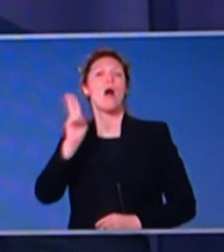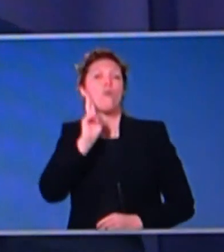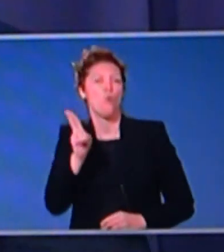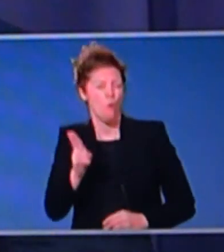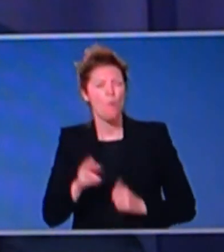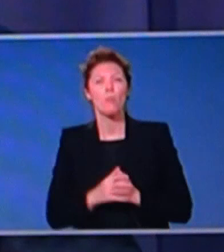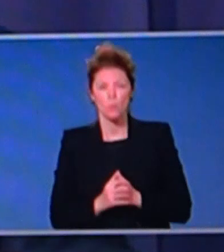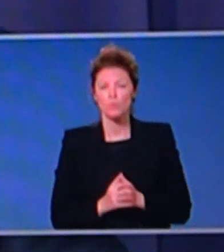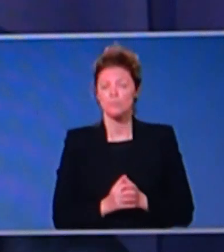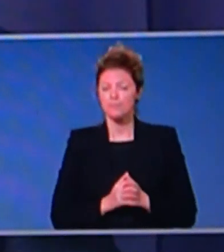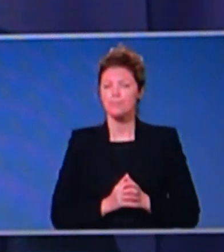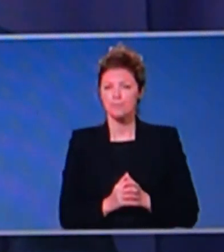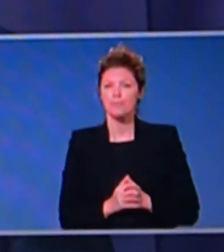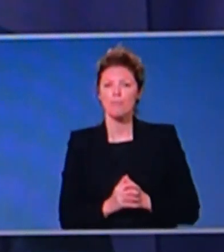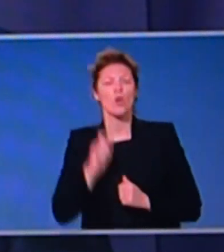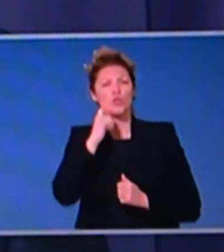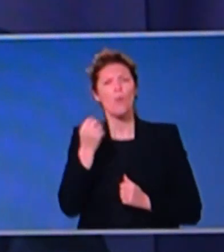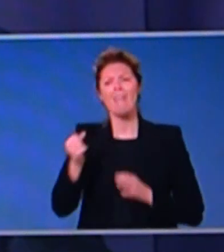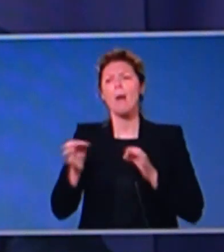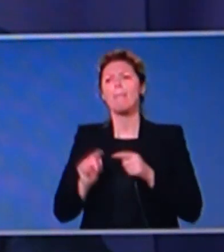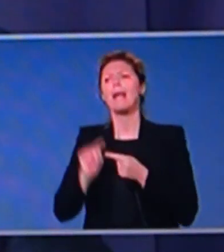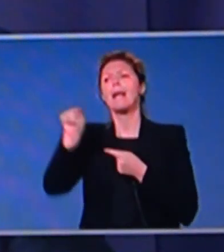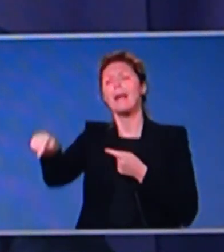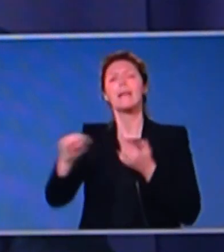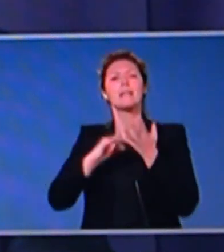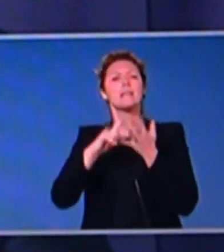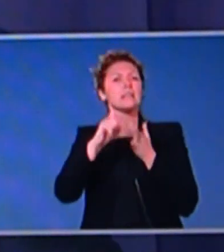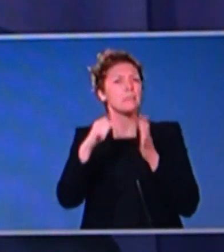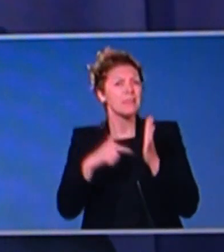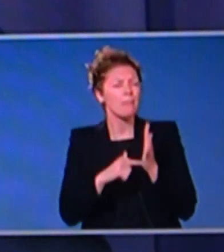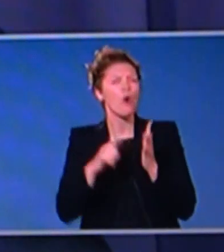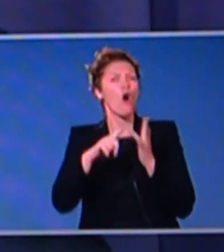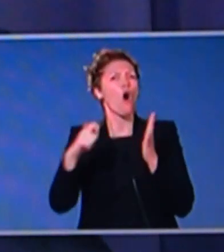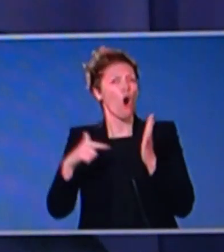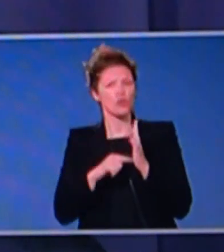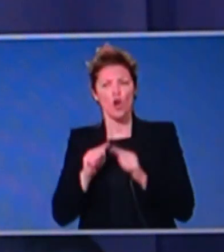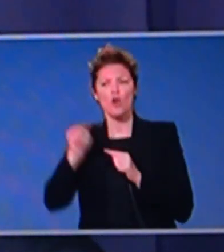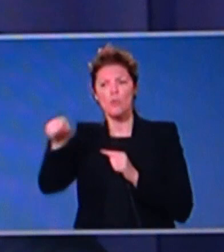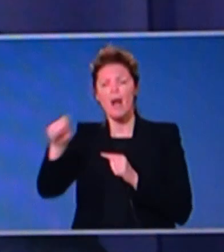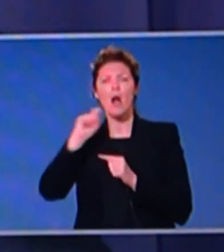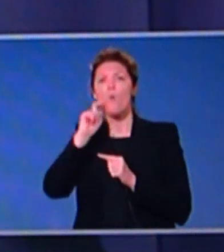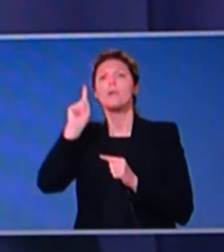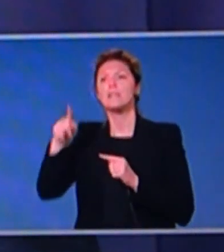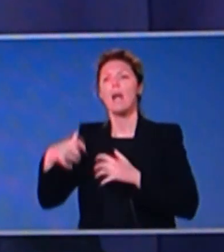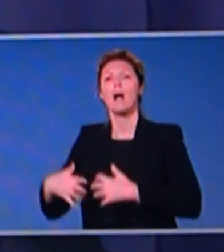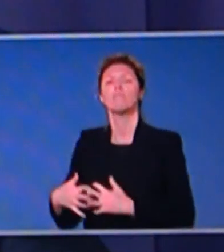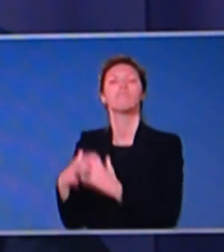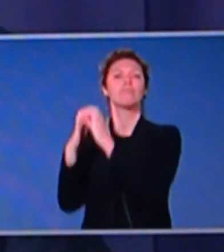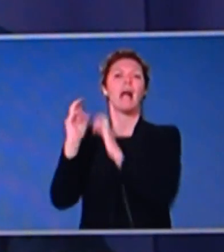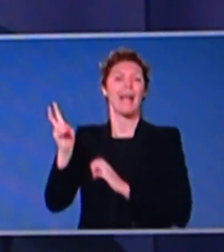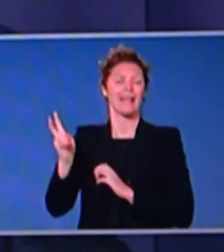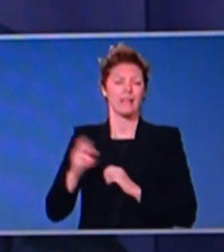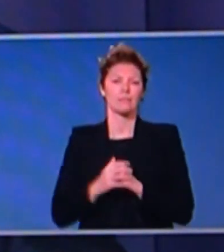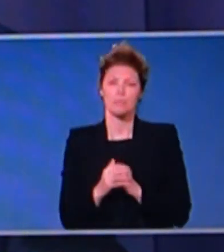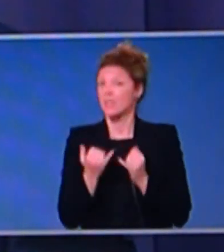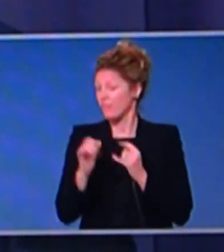in a position to outline a range of measures that will support that growth into the future, which will support the budget.